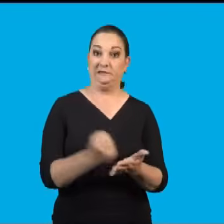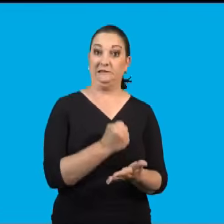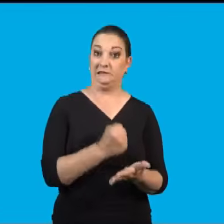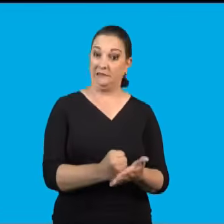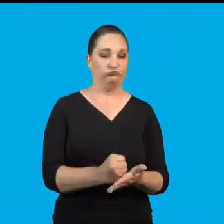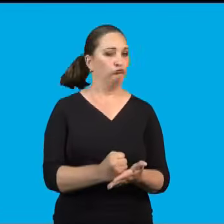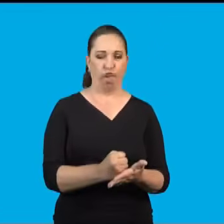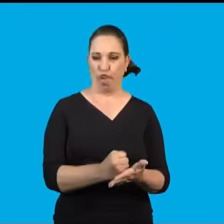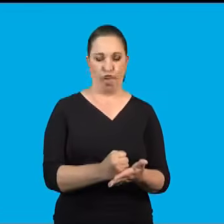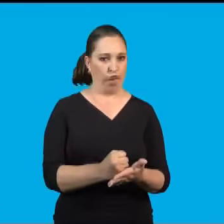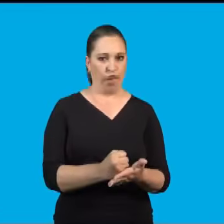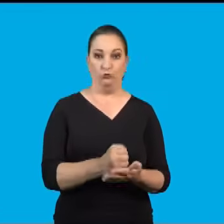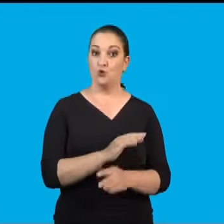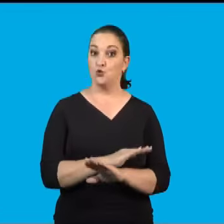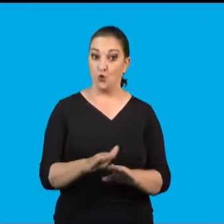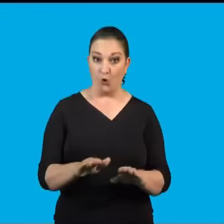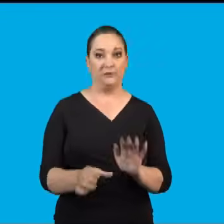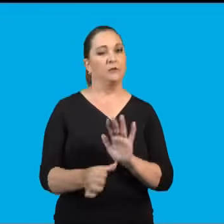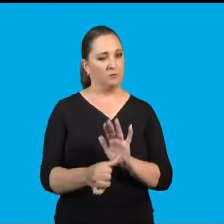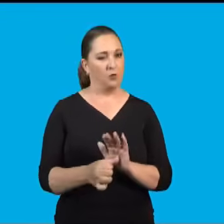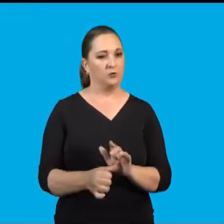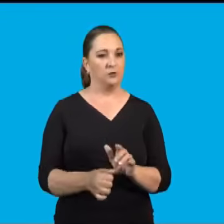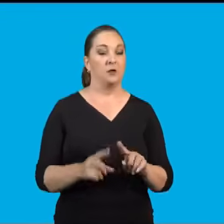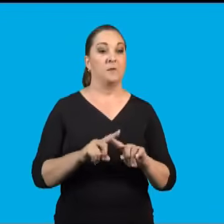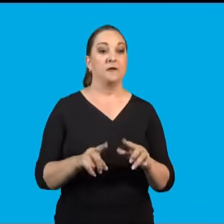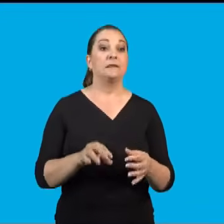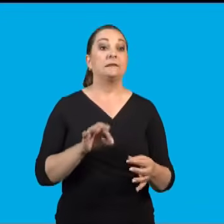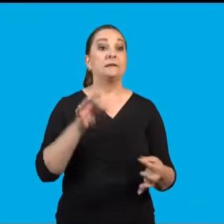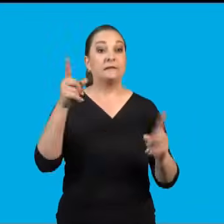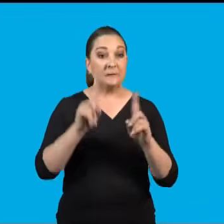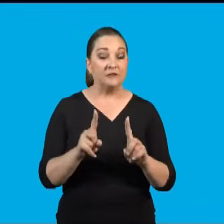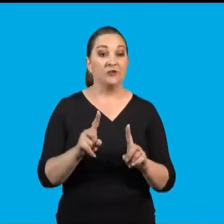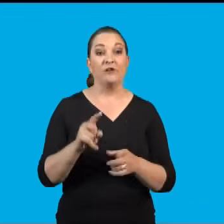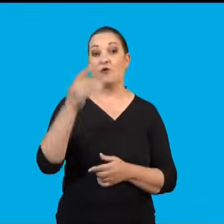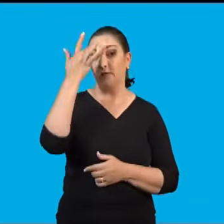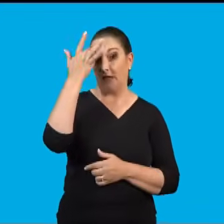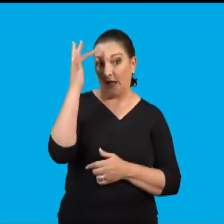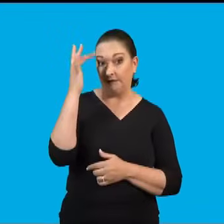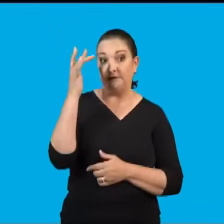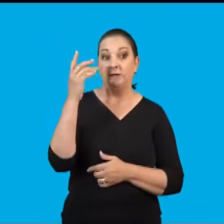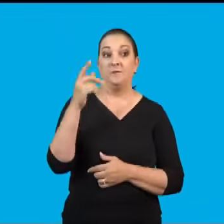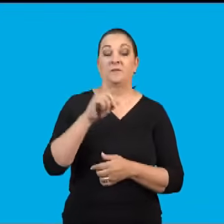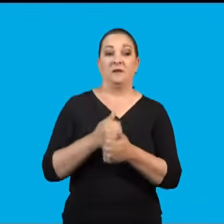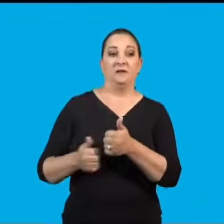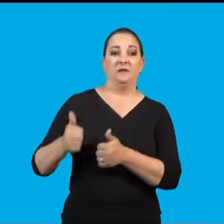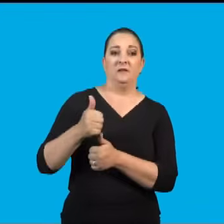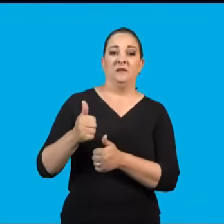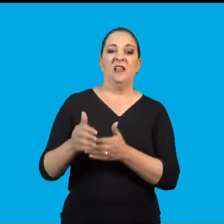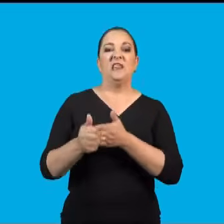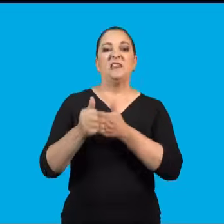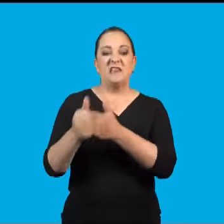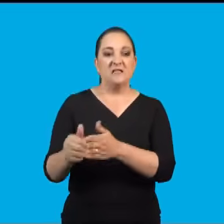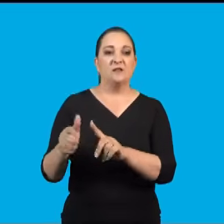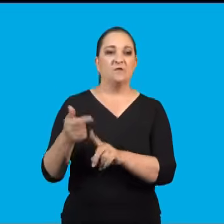so they did not register, that's important, particularly among the coloreds, leaders of the